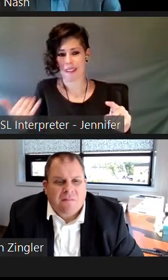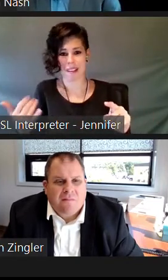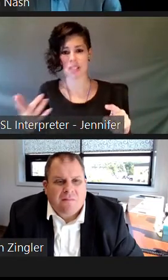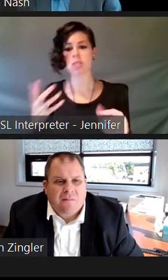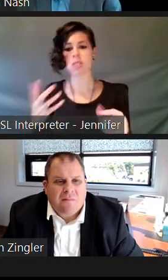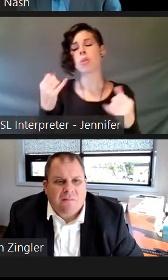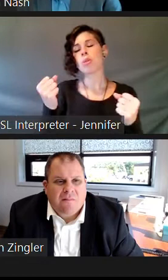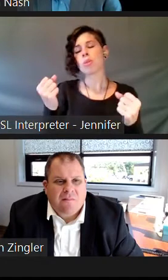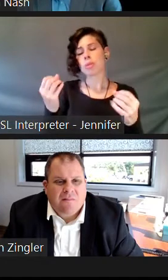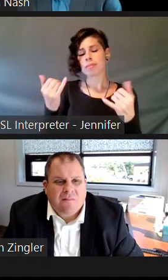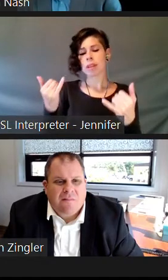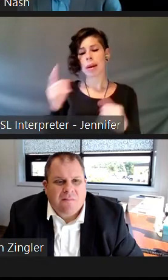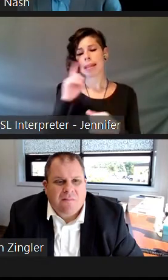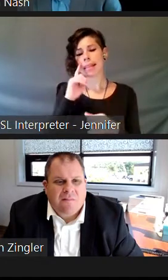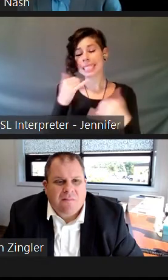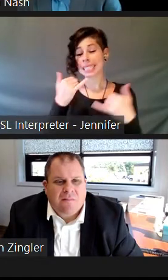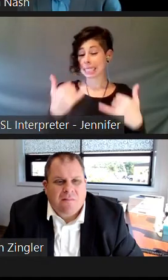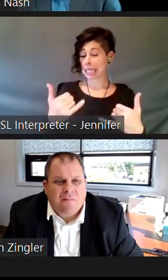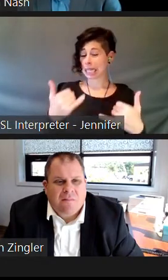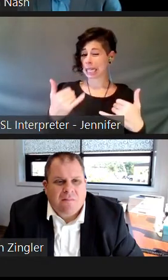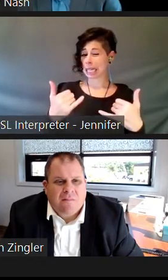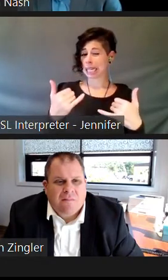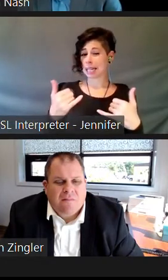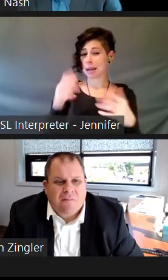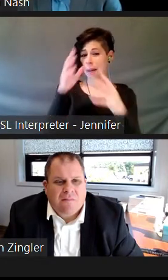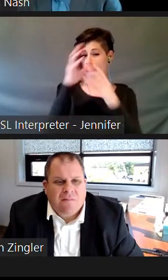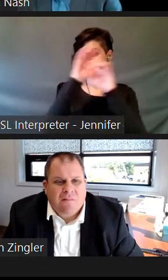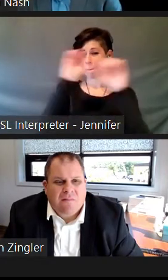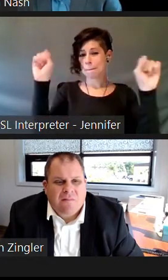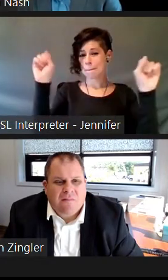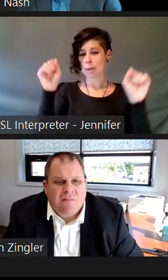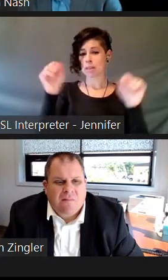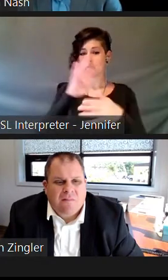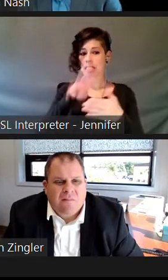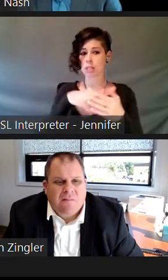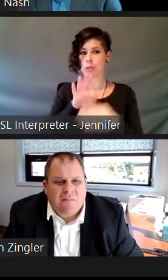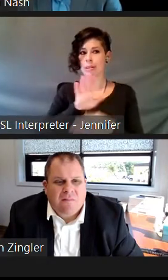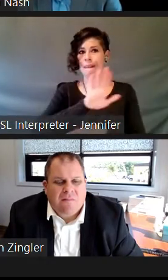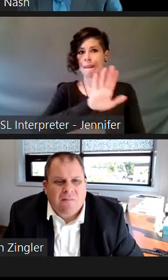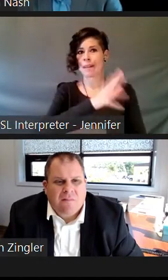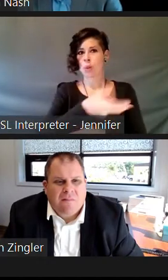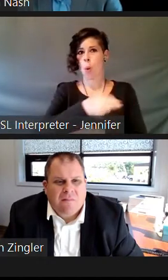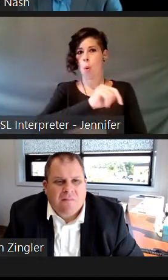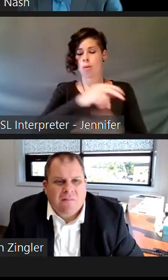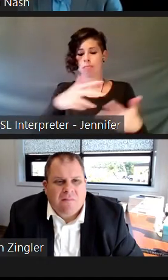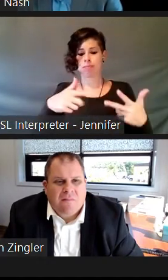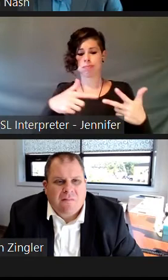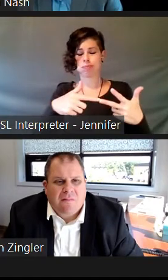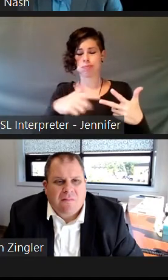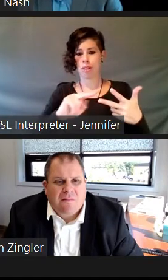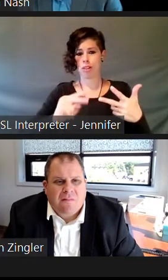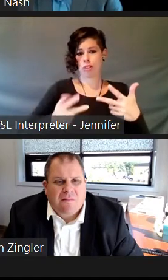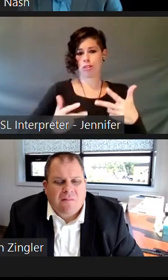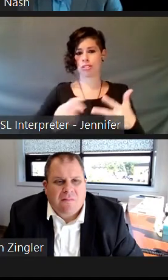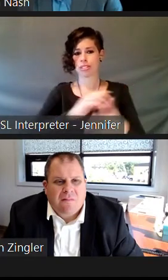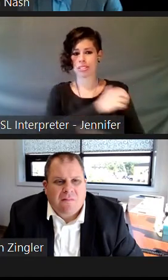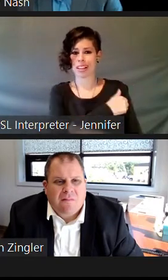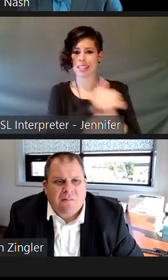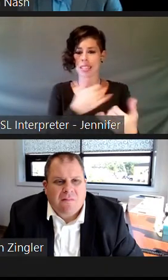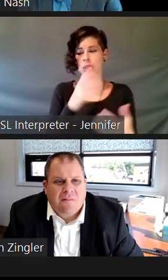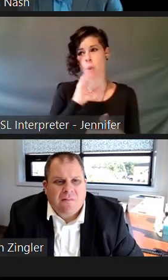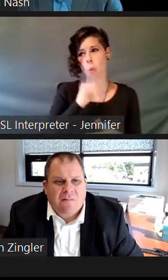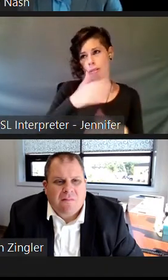think it made headlines today that even President Biden is scheduling his own booster shot today. He's over